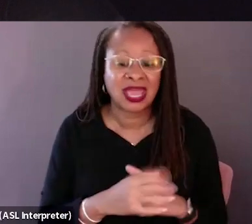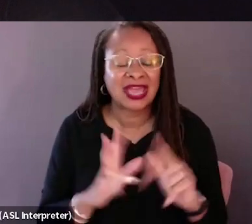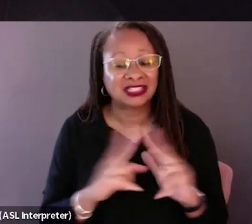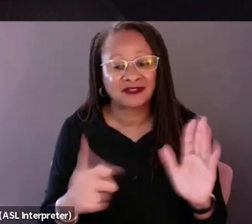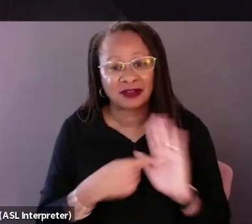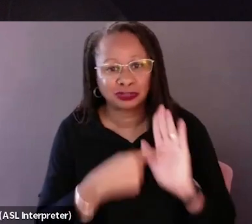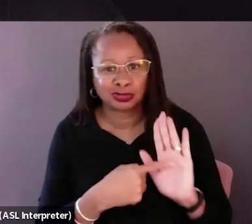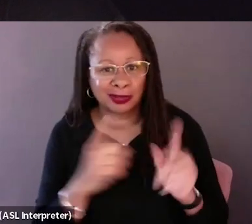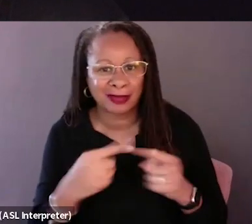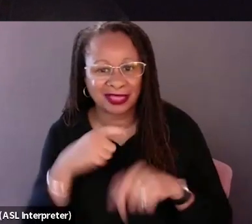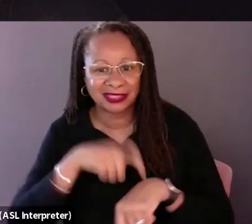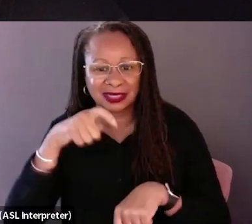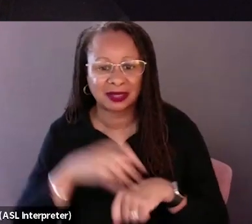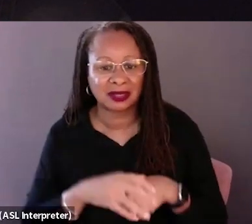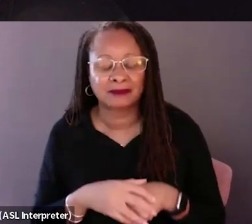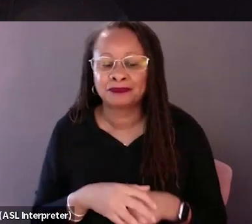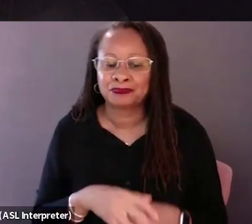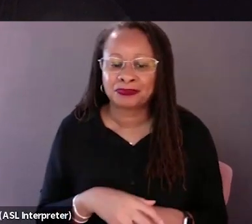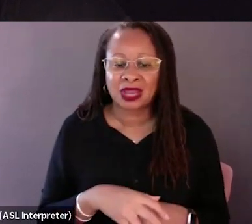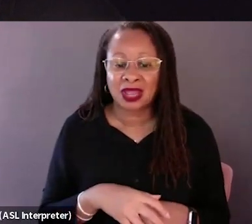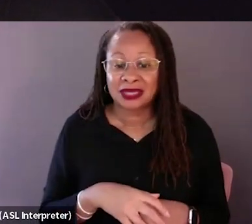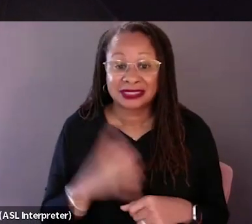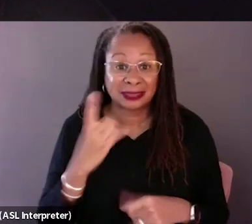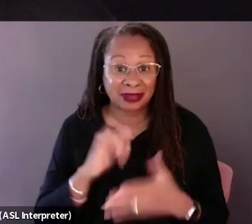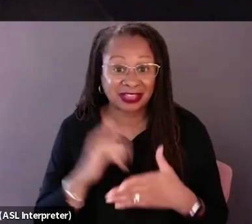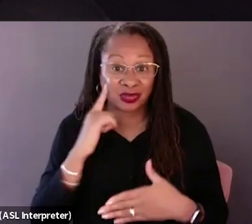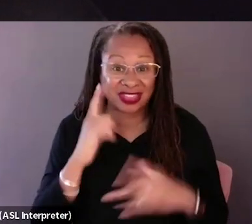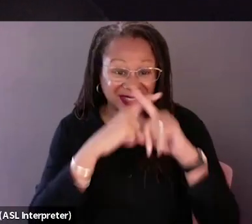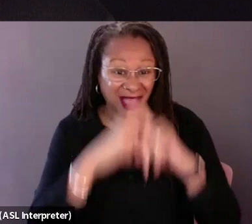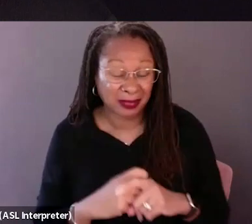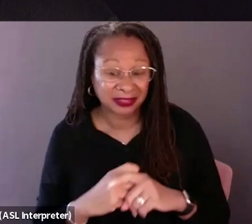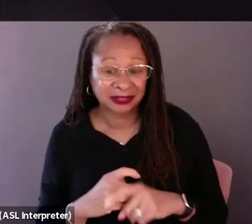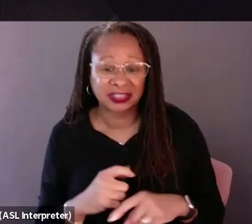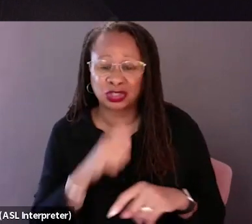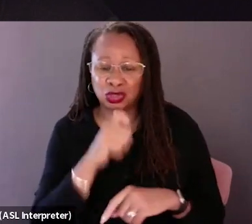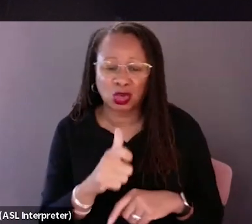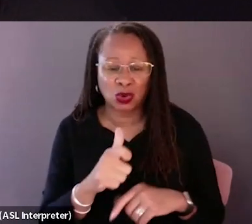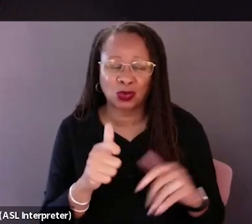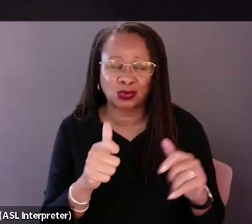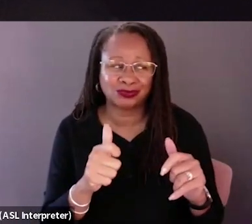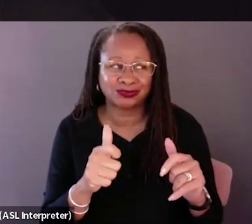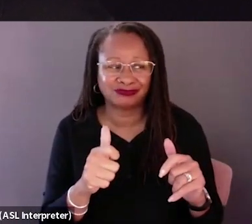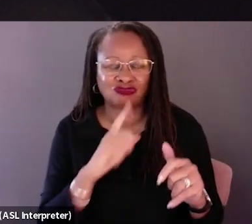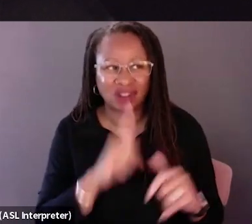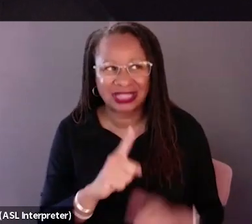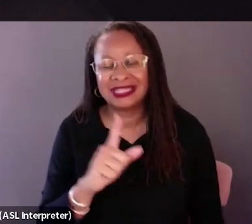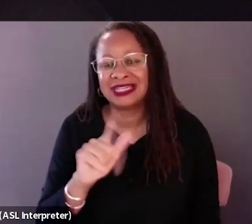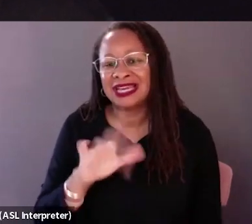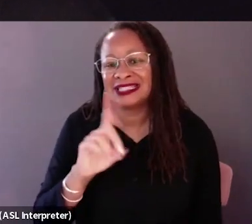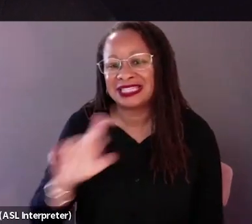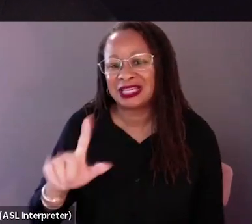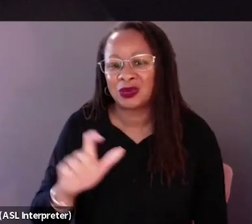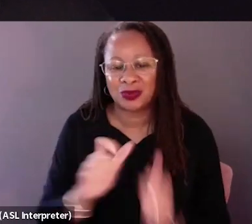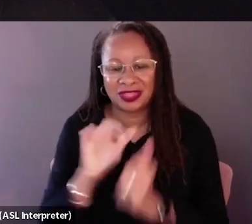of the time, is you deal with something that you think is complicated and you don't quite deal with it. It's also, in my experience, I have a lot of